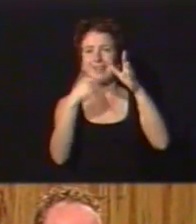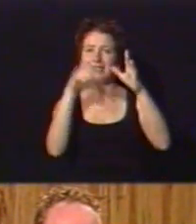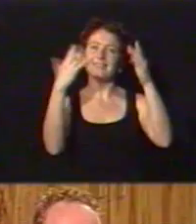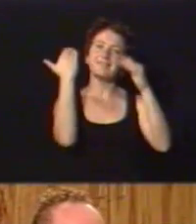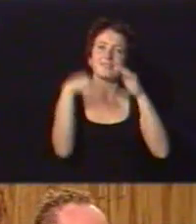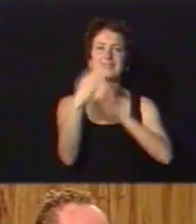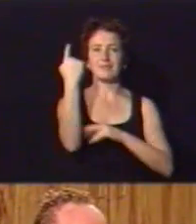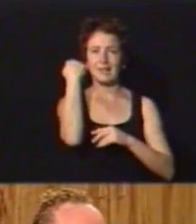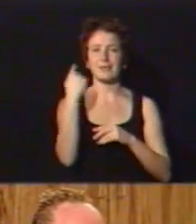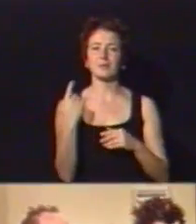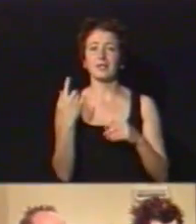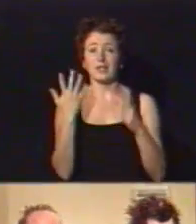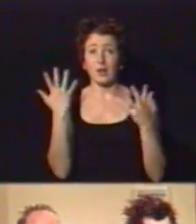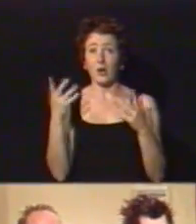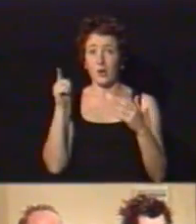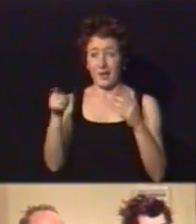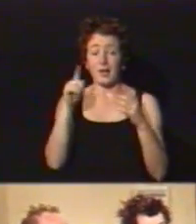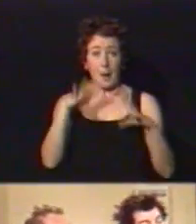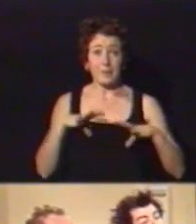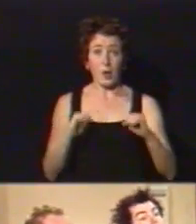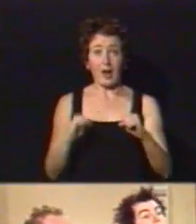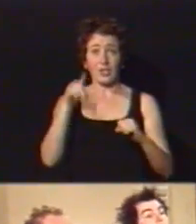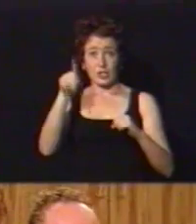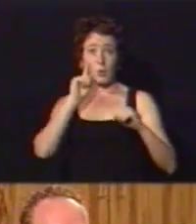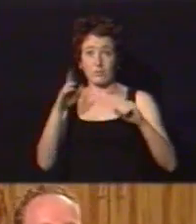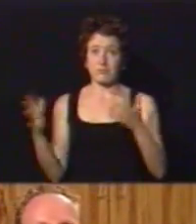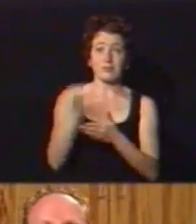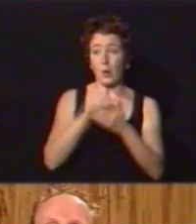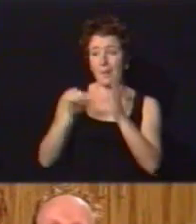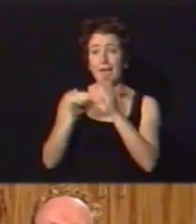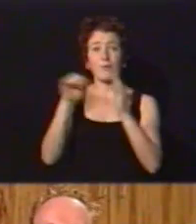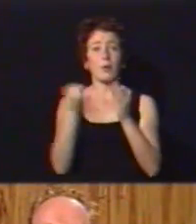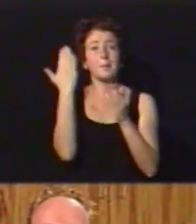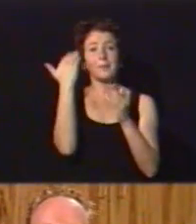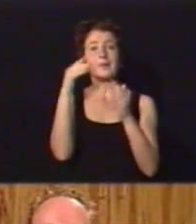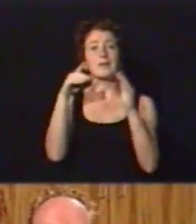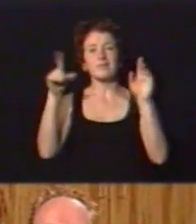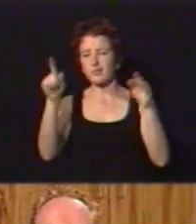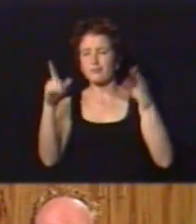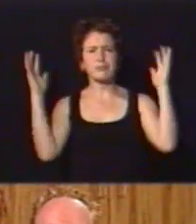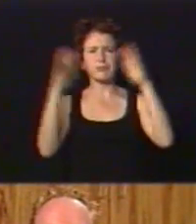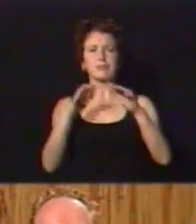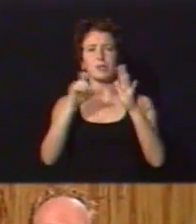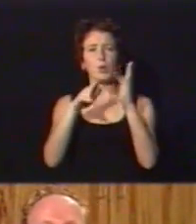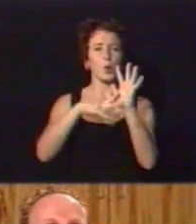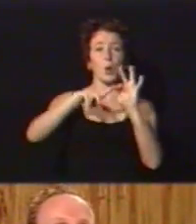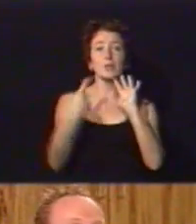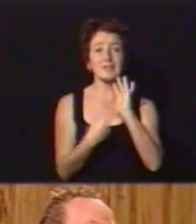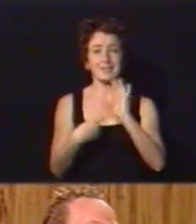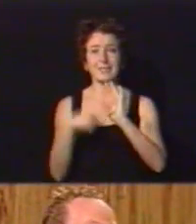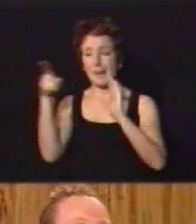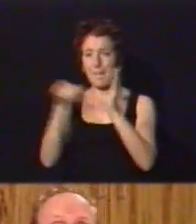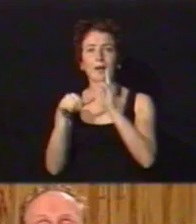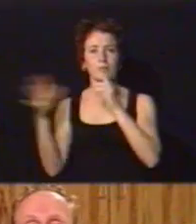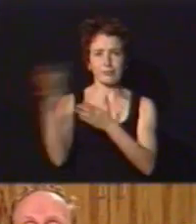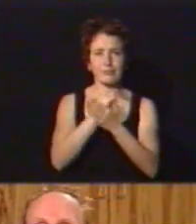LA concerts. I heard about that. And now we go to Kylie, who has gone number one with her song in Australia. And why